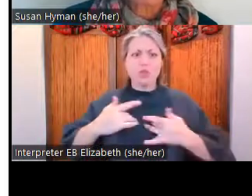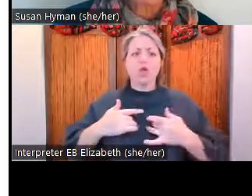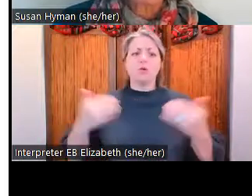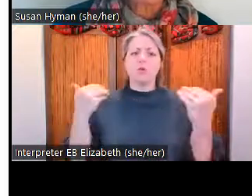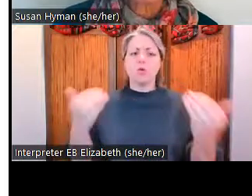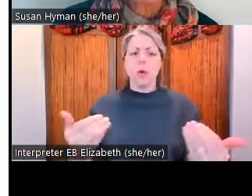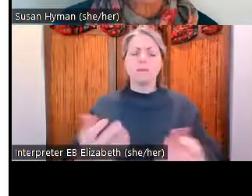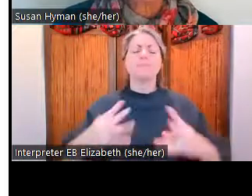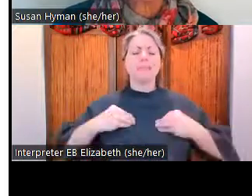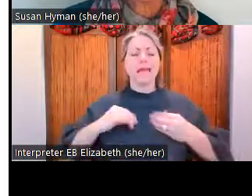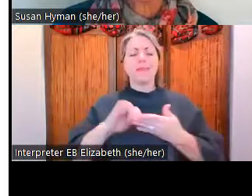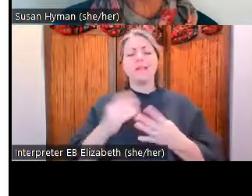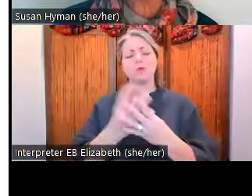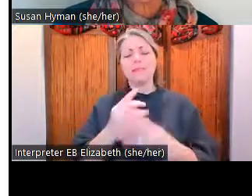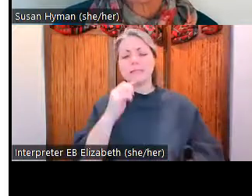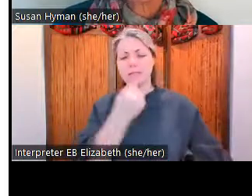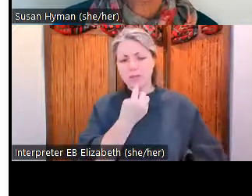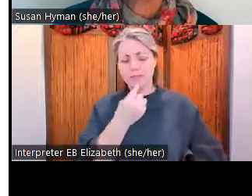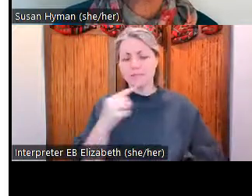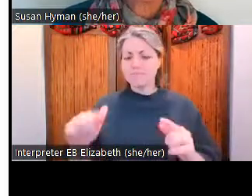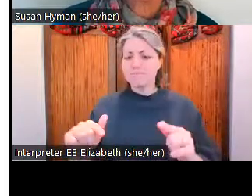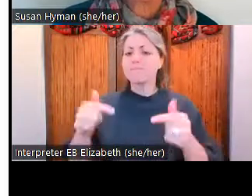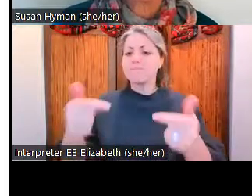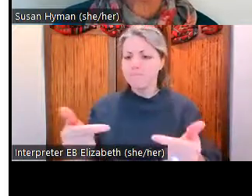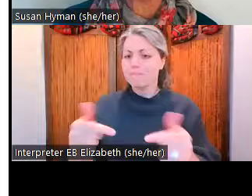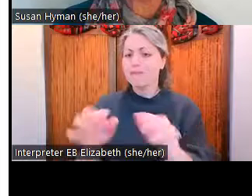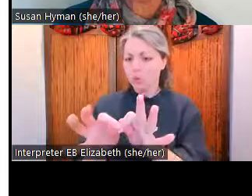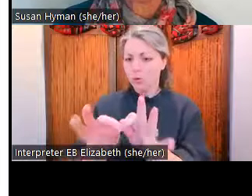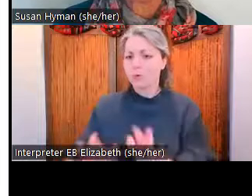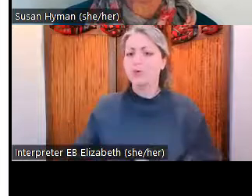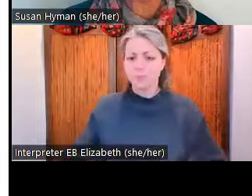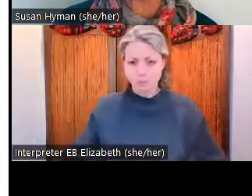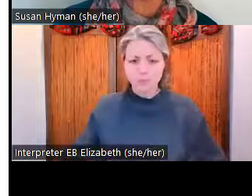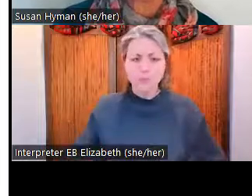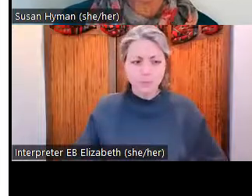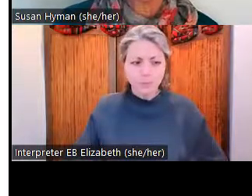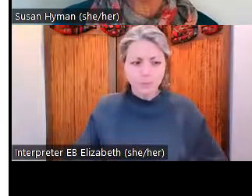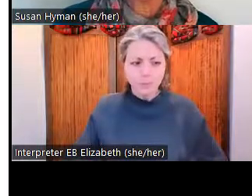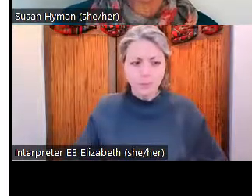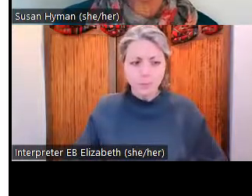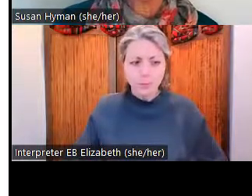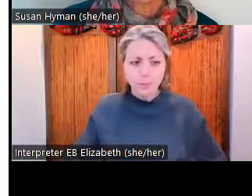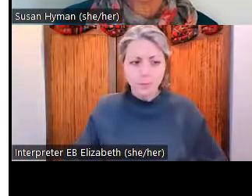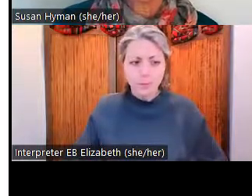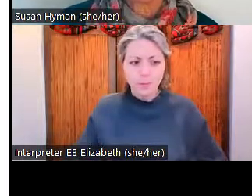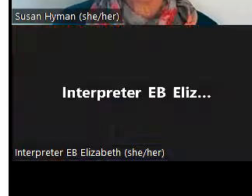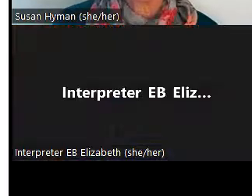do we screen? Clinical surveillance, the use of valid questionnaires. The MCHAT, the Modified